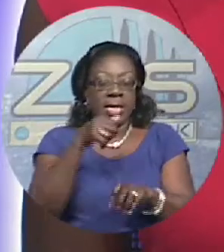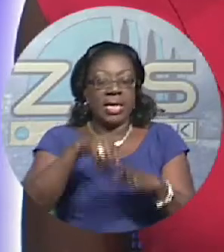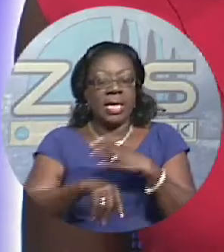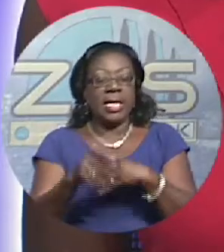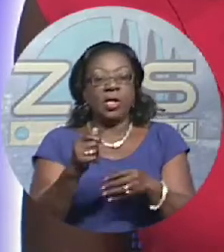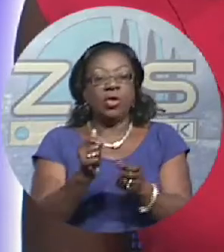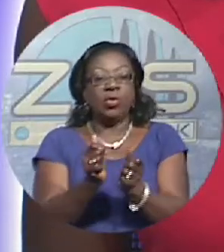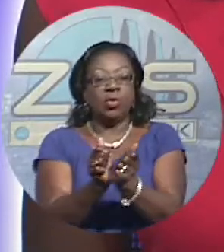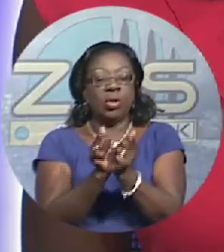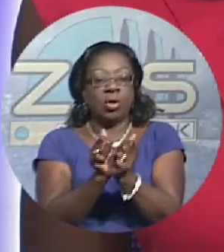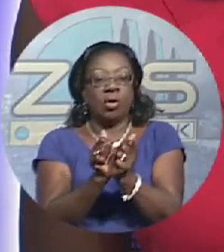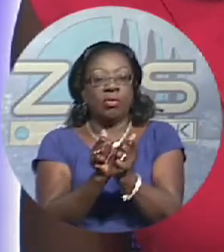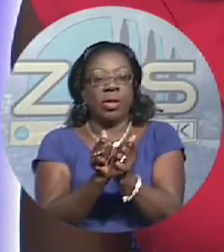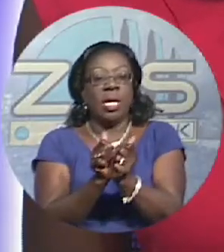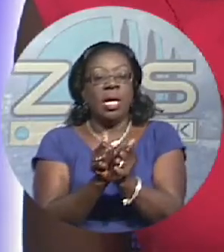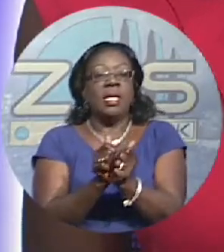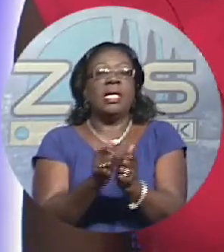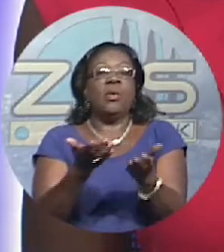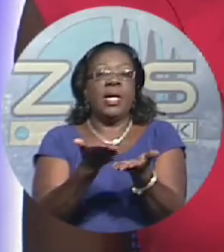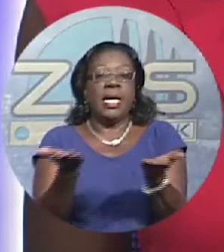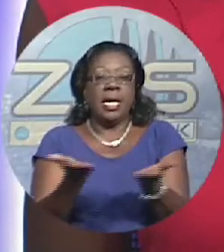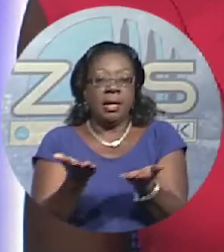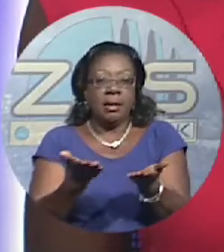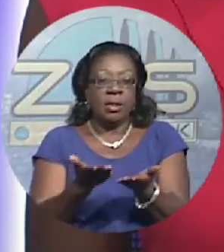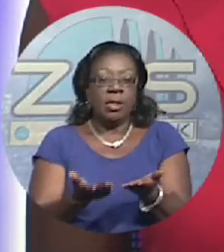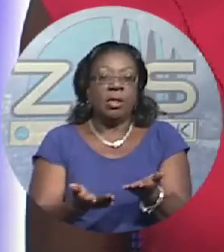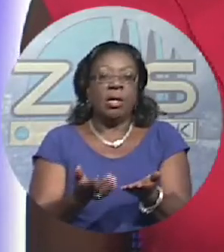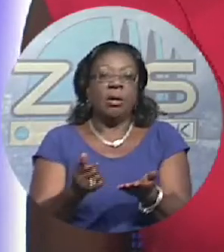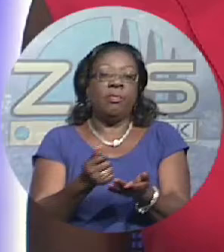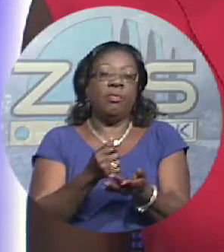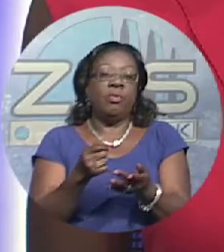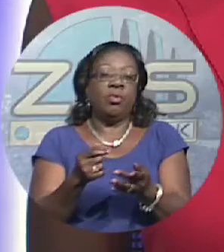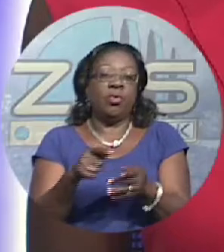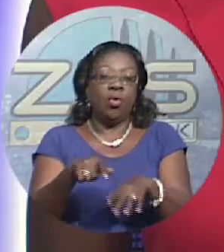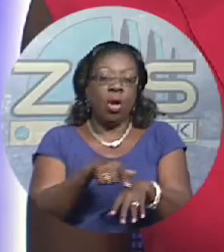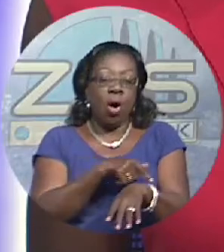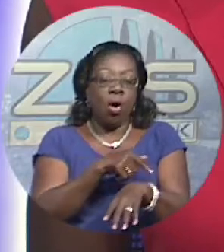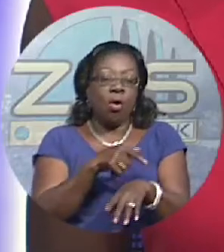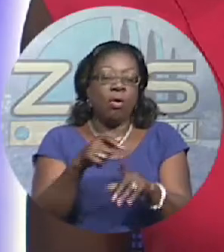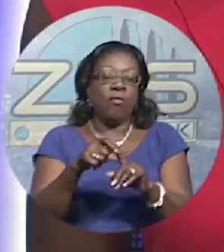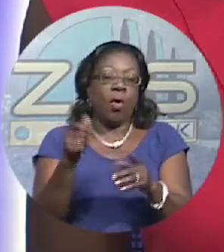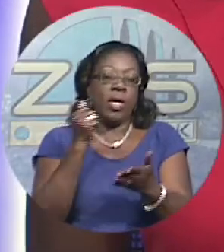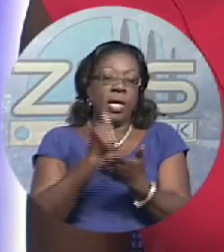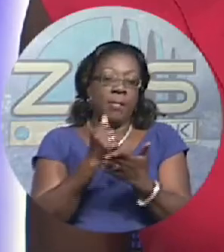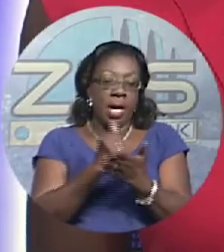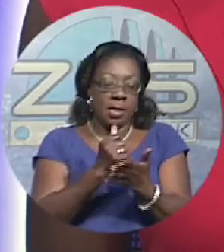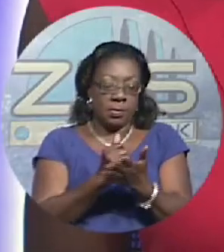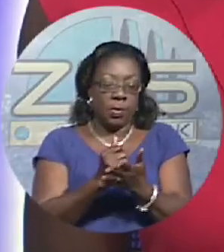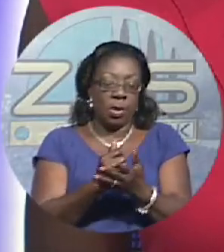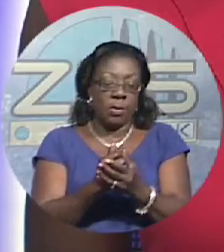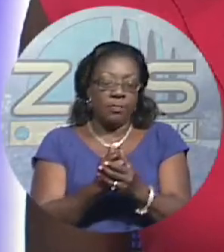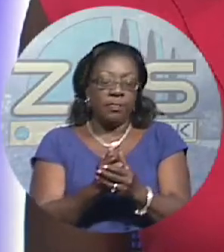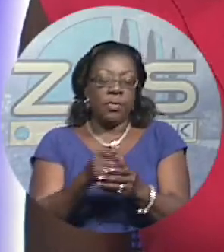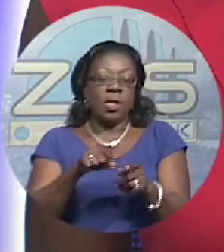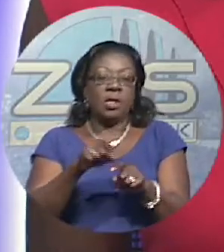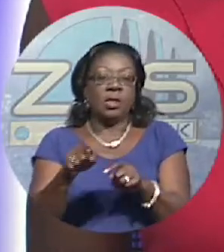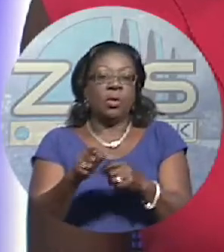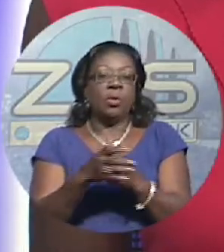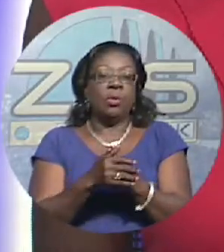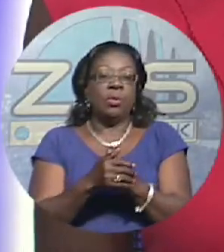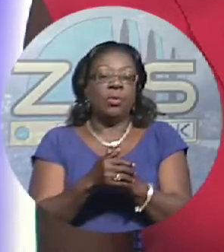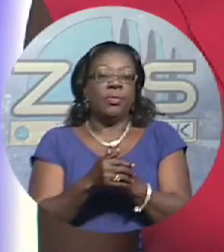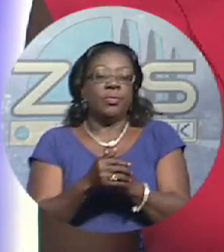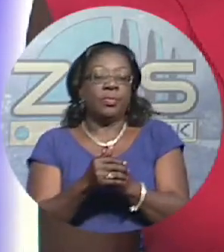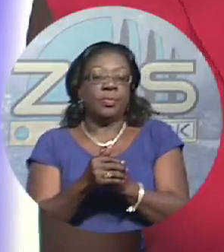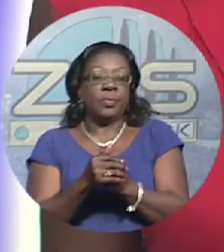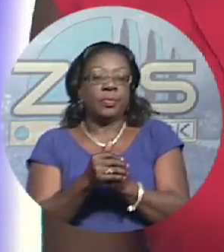faced charges for the breach of the Immigration Act. The club owner was also arrested for breach of the Liquor License Act and for solicitation